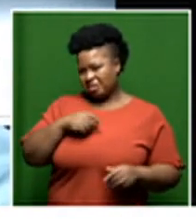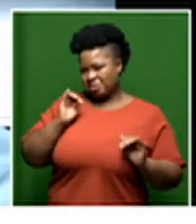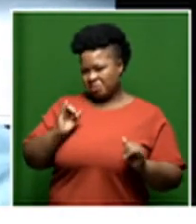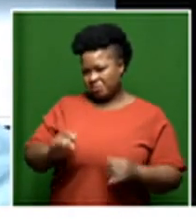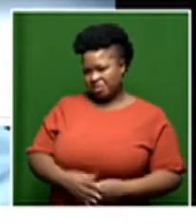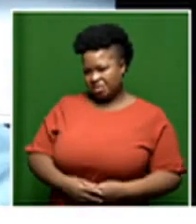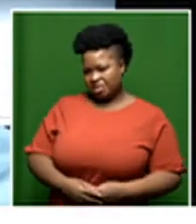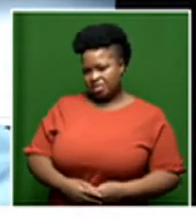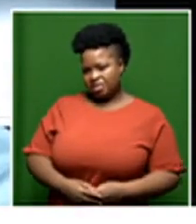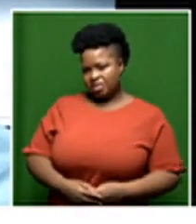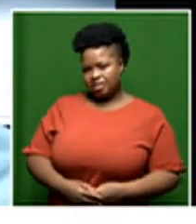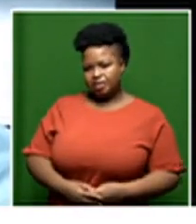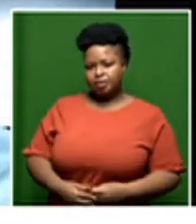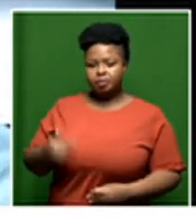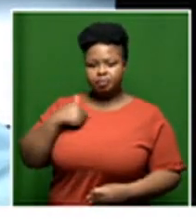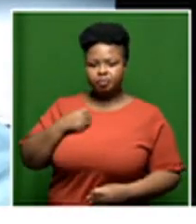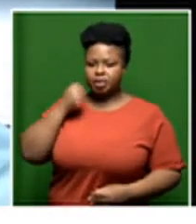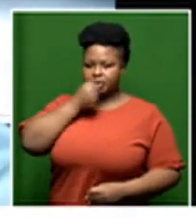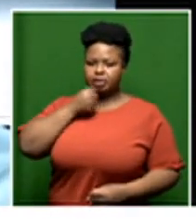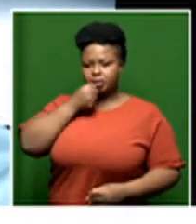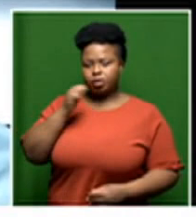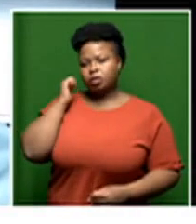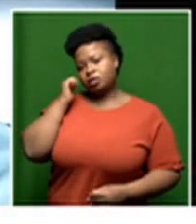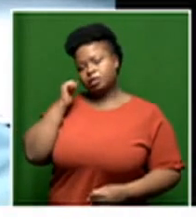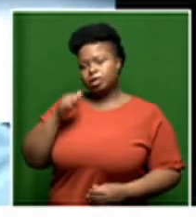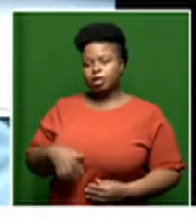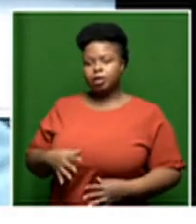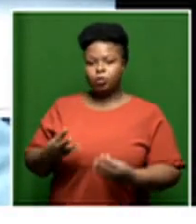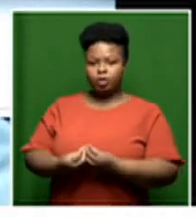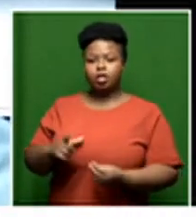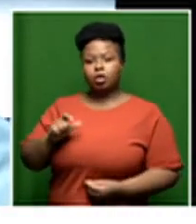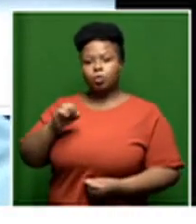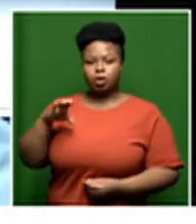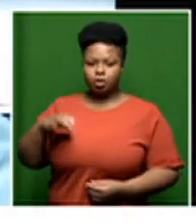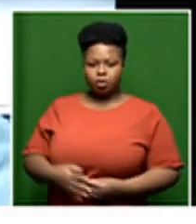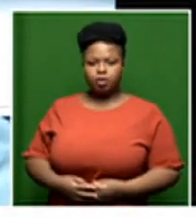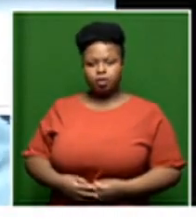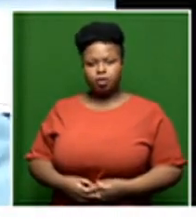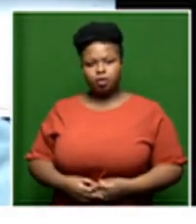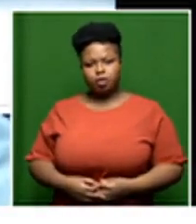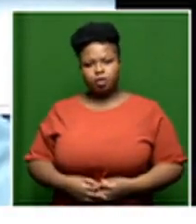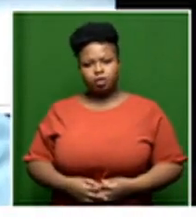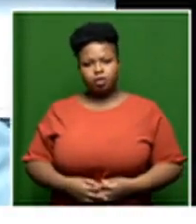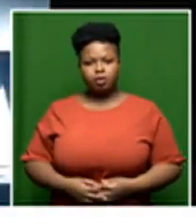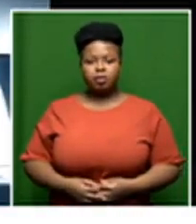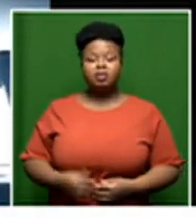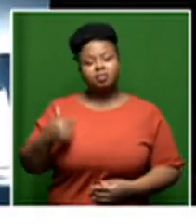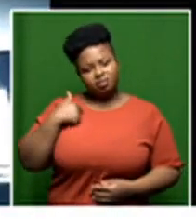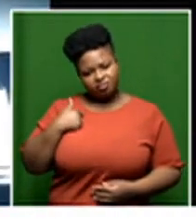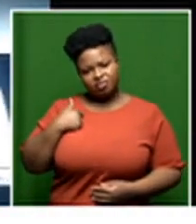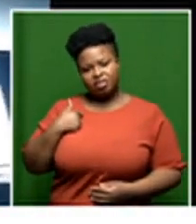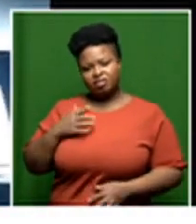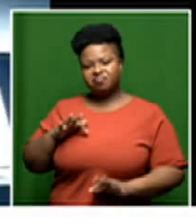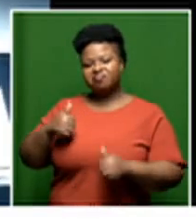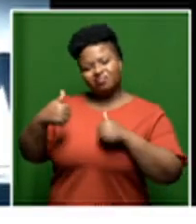As a matter of fact, I had supper with Luc Eymael yesterday, Valen. As I have stated,